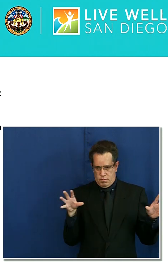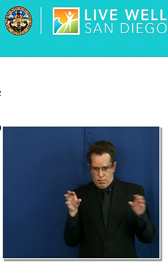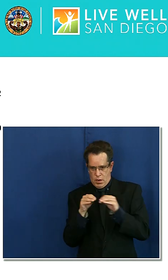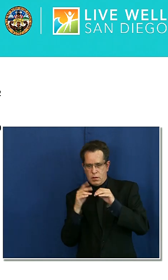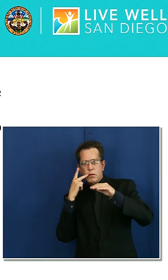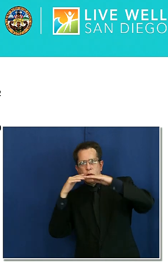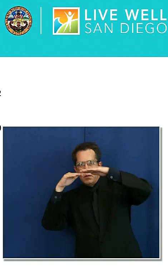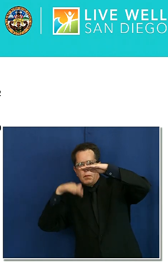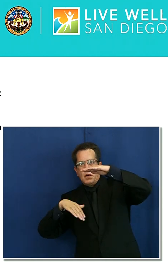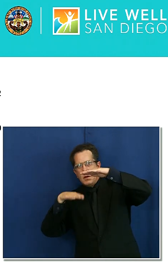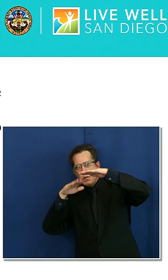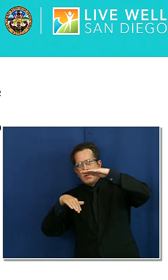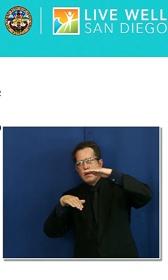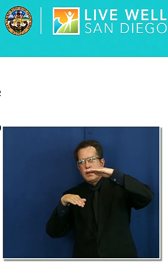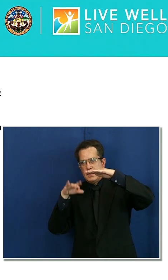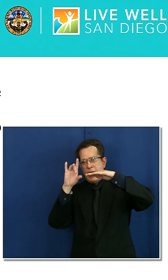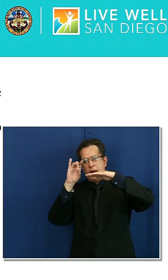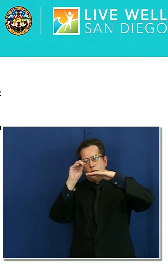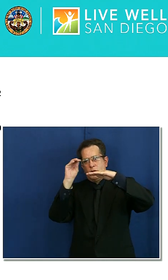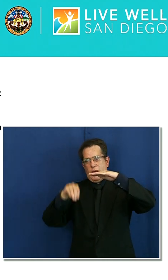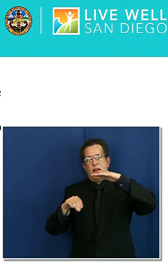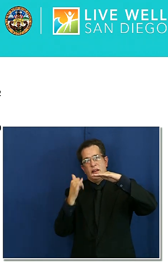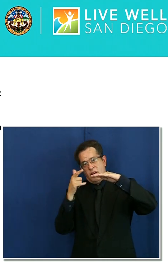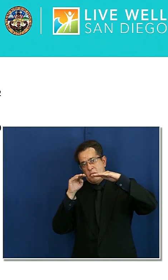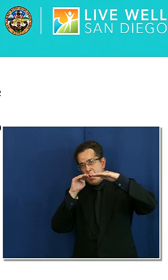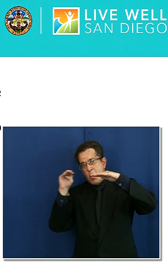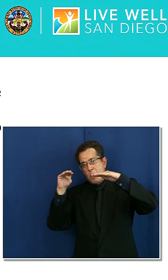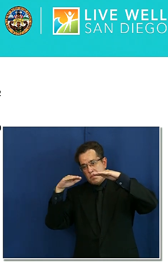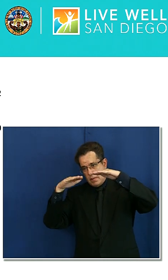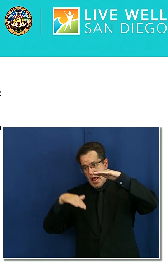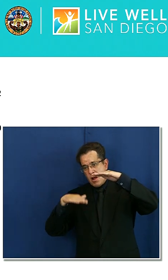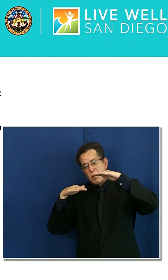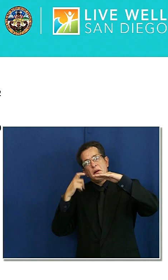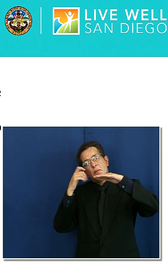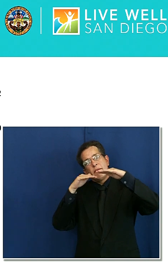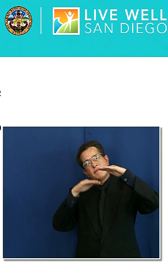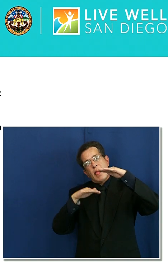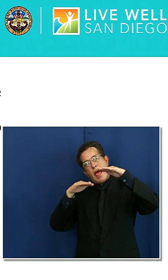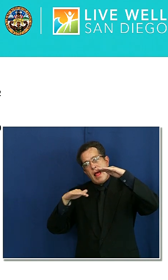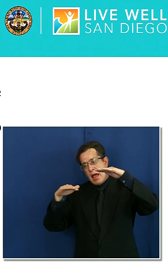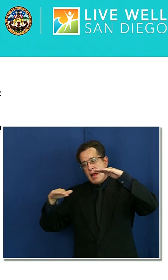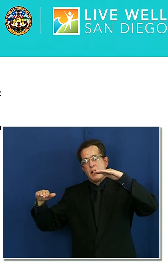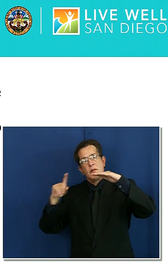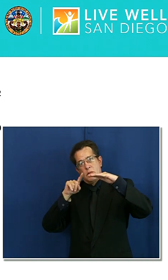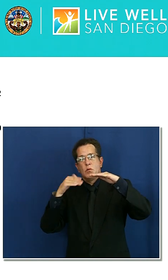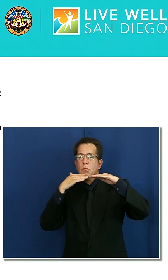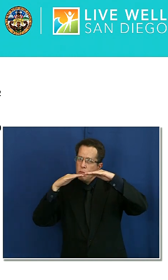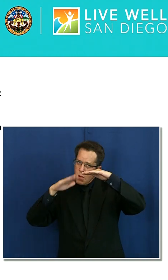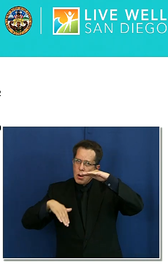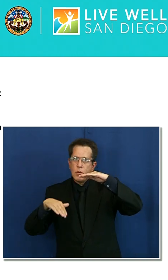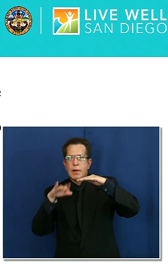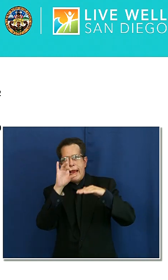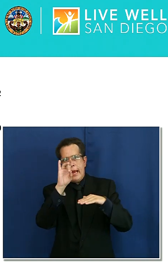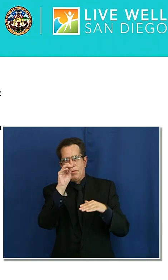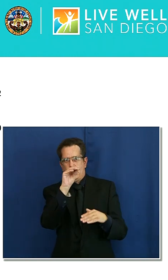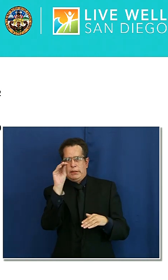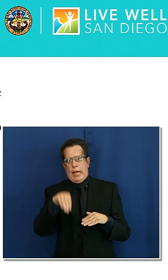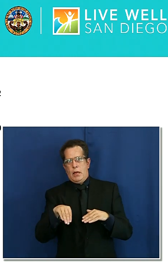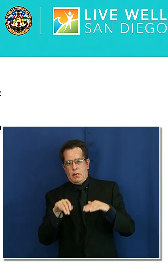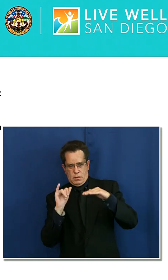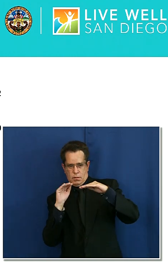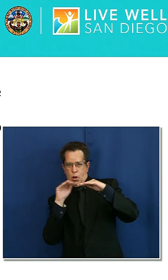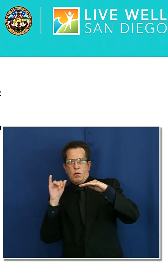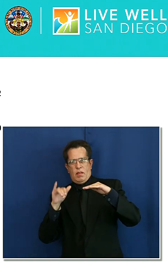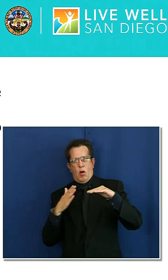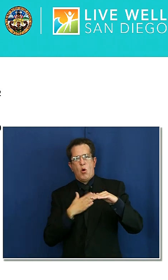steady and flat, about where we were a month ago. It's dipped up, it's dipped down, but again, holding below that 80% threshold, which is one of our